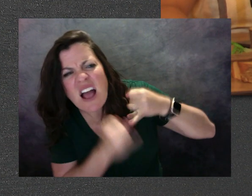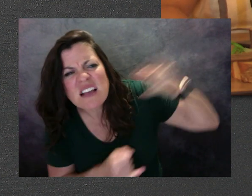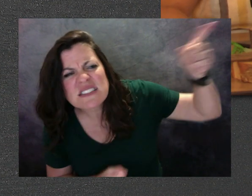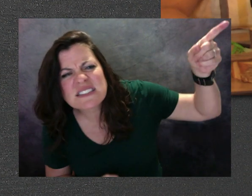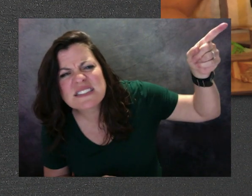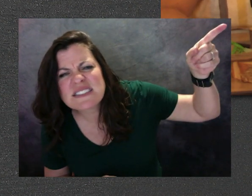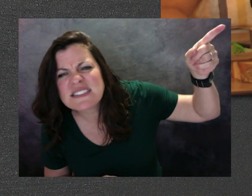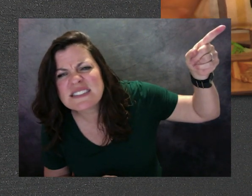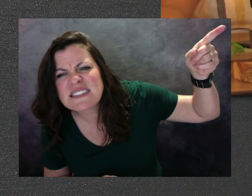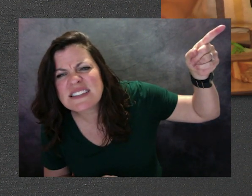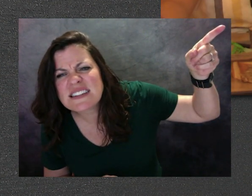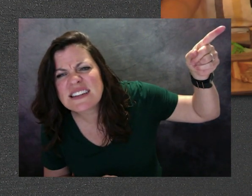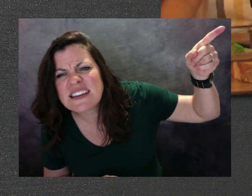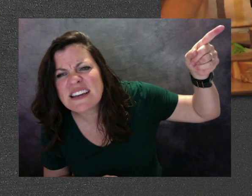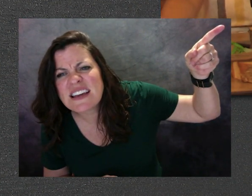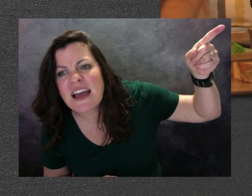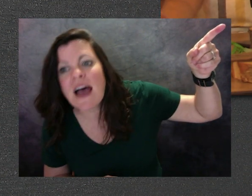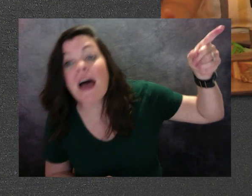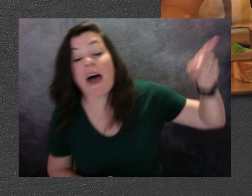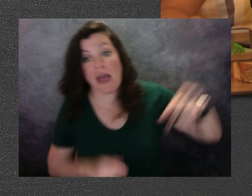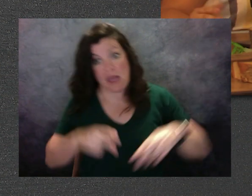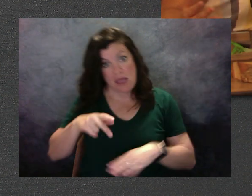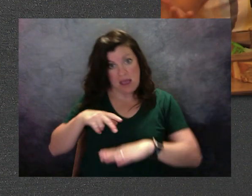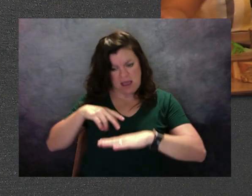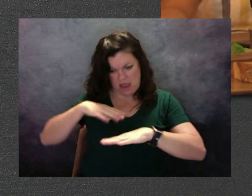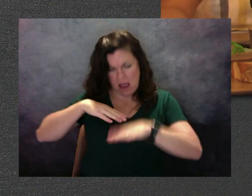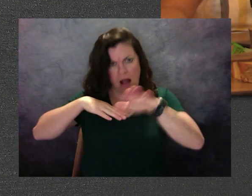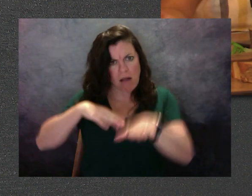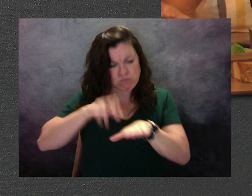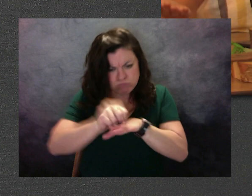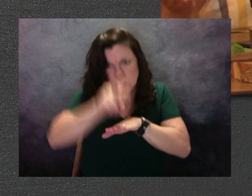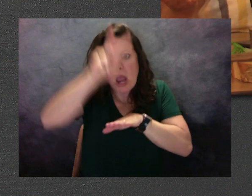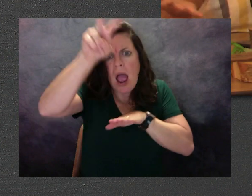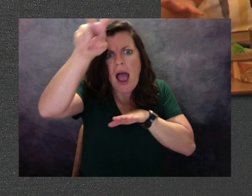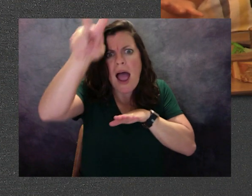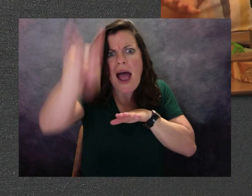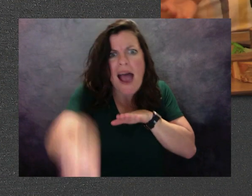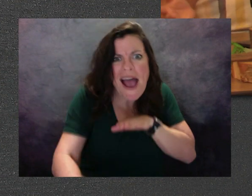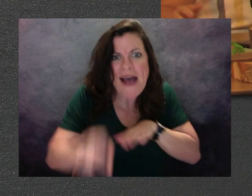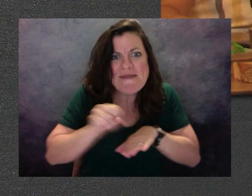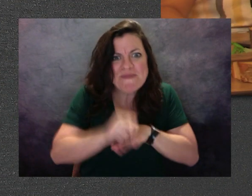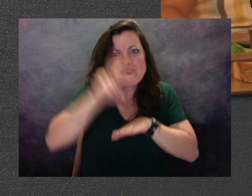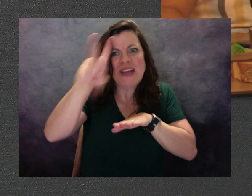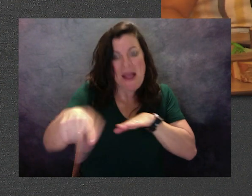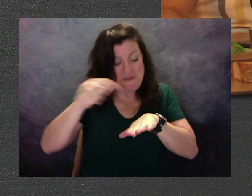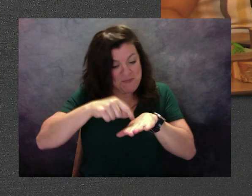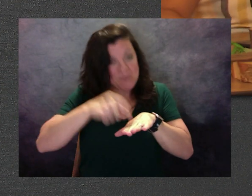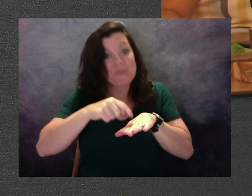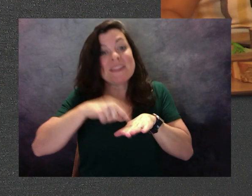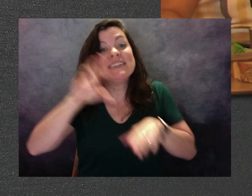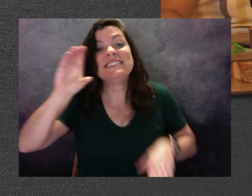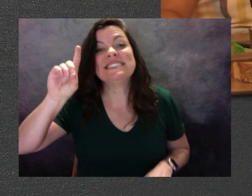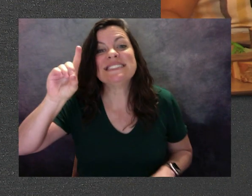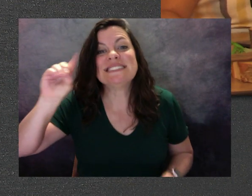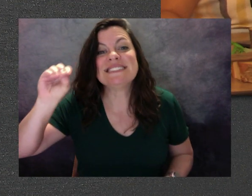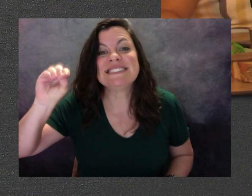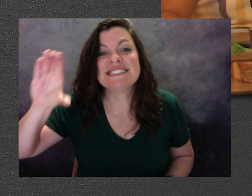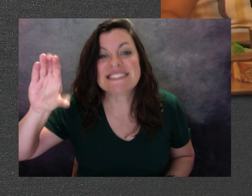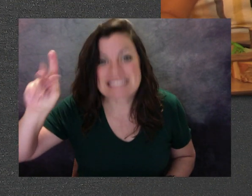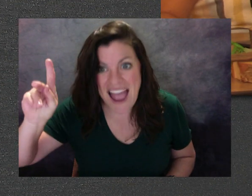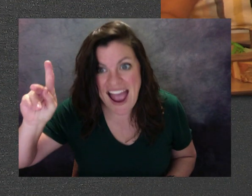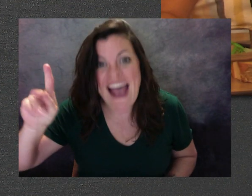the dock. Sometimes at lakes, there's a dock that you can jump off into the water. That sounds